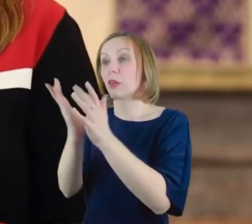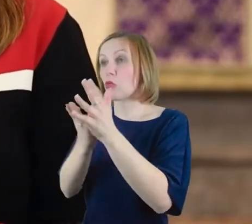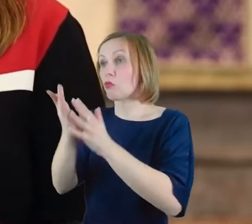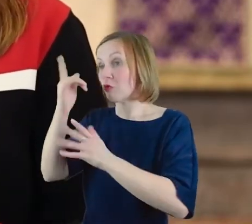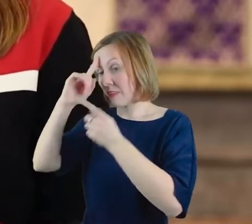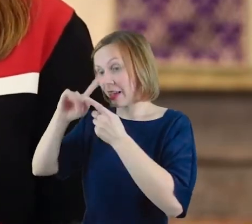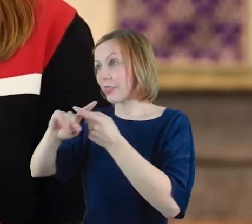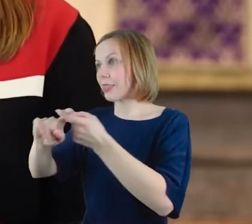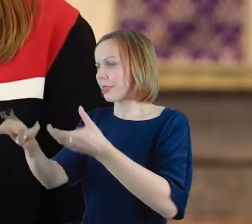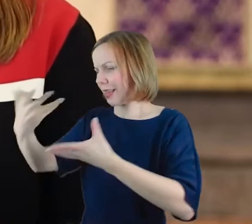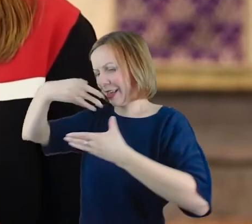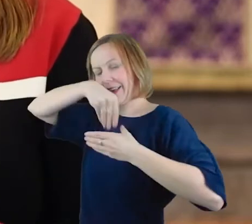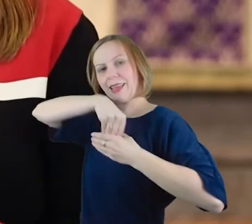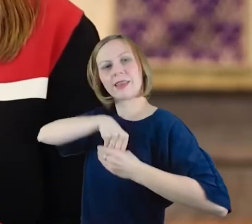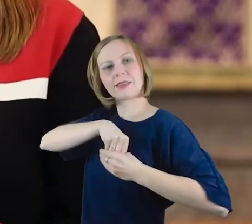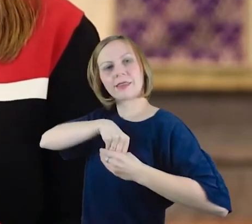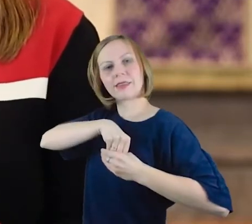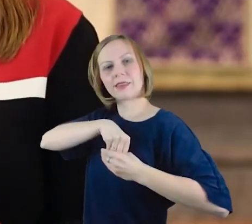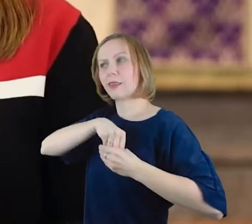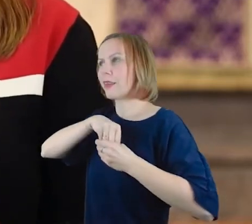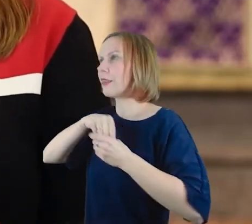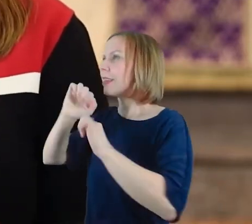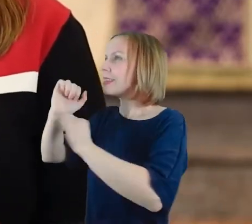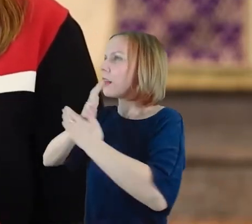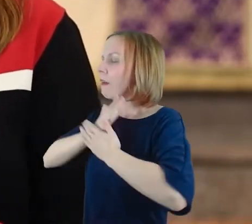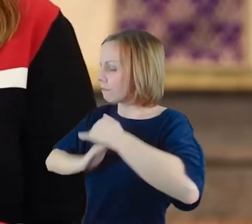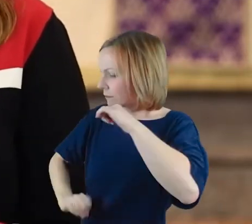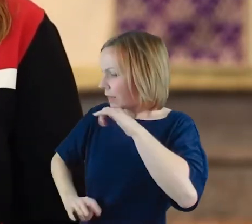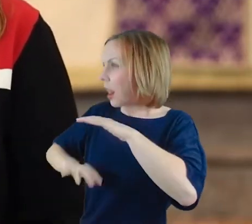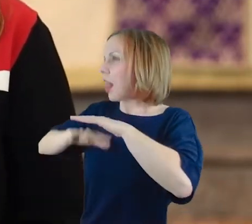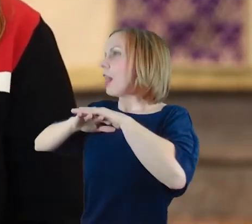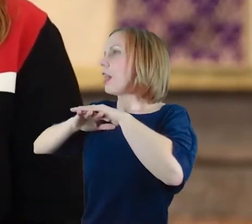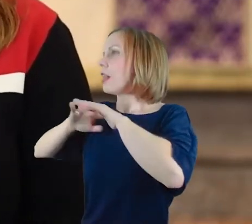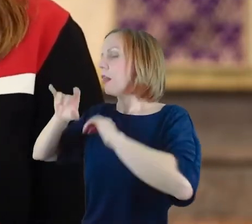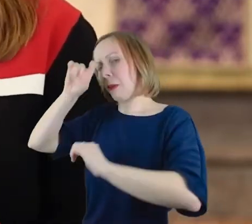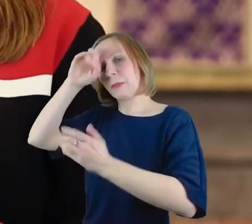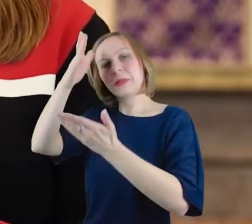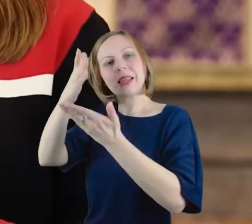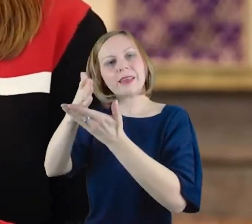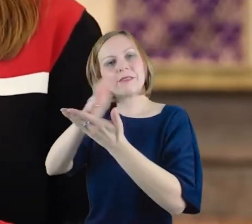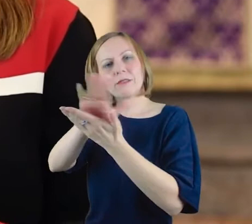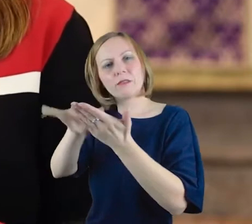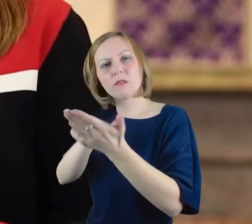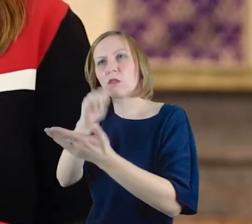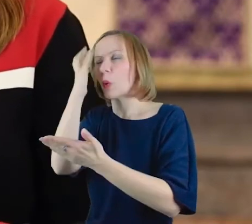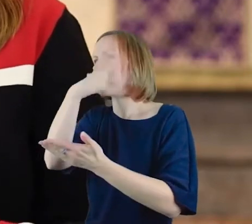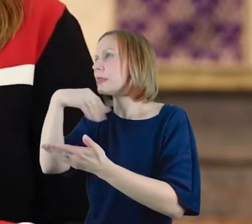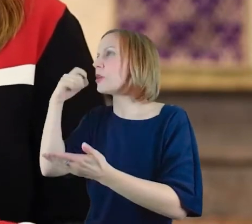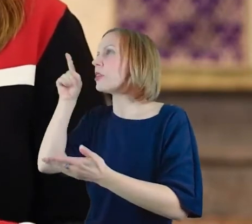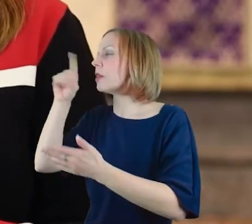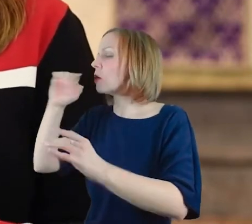through faith and fills us with his love. We believe in God the Holy Spirit,